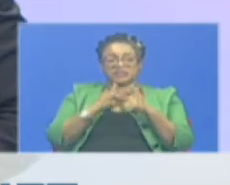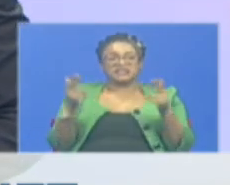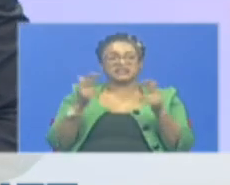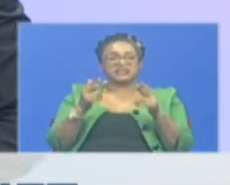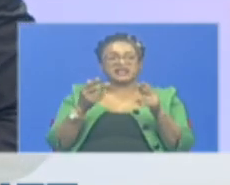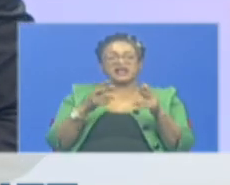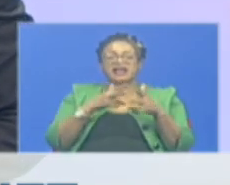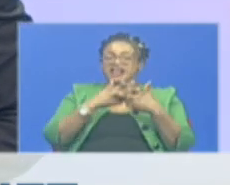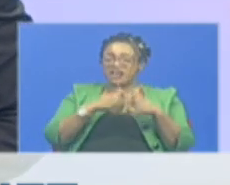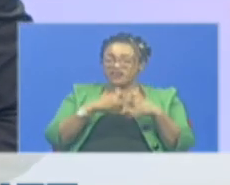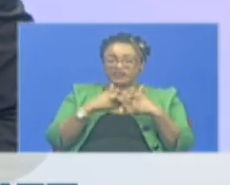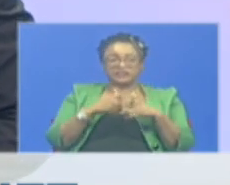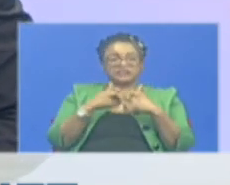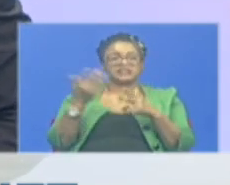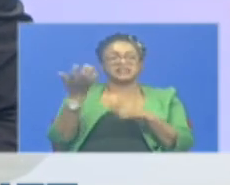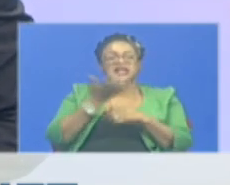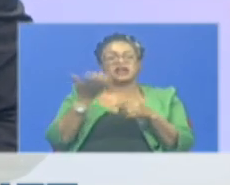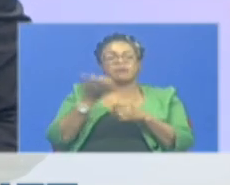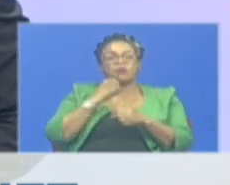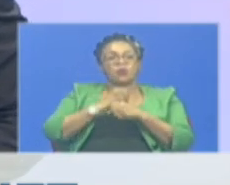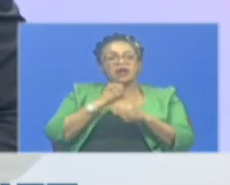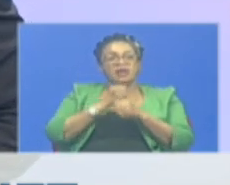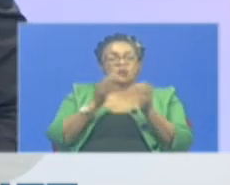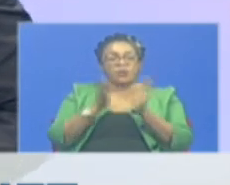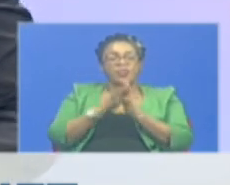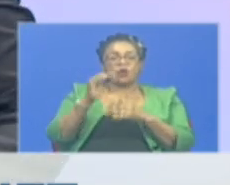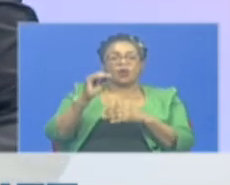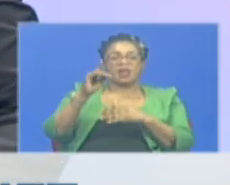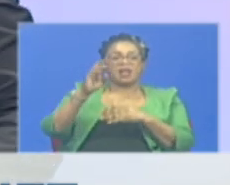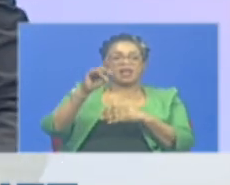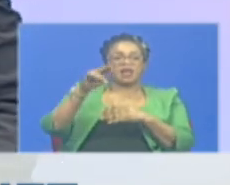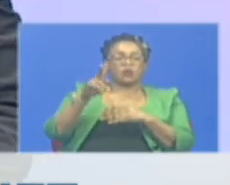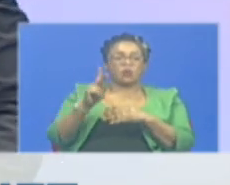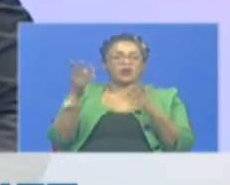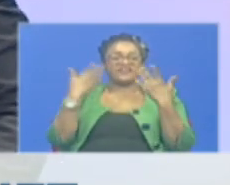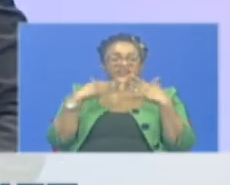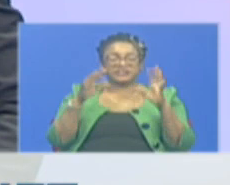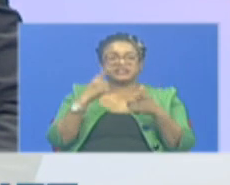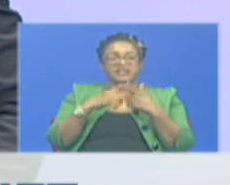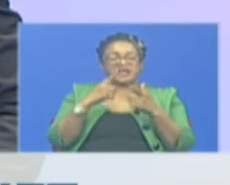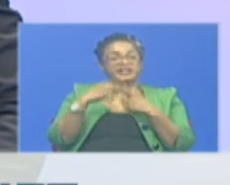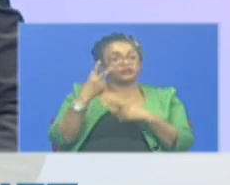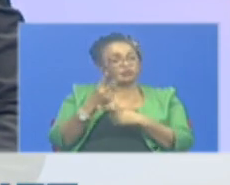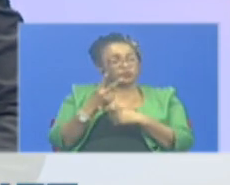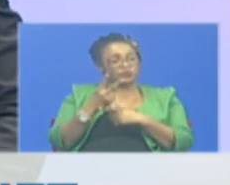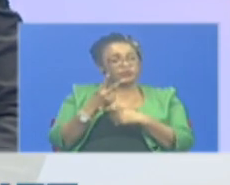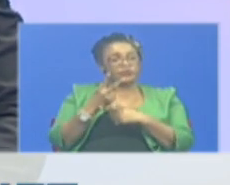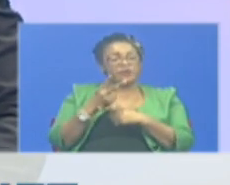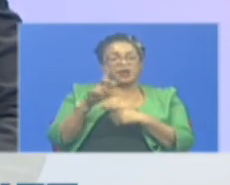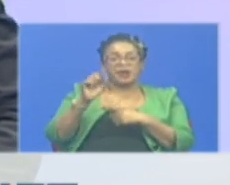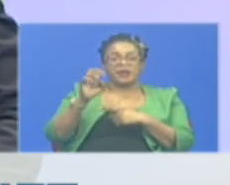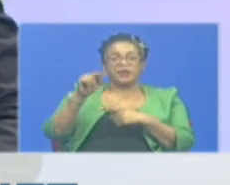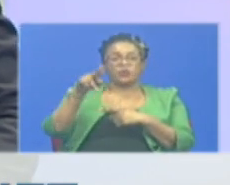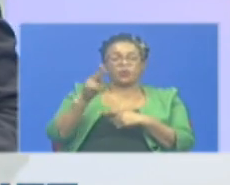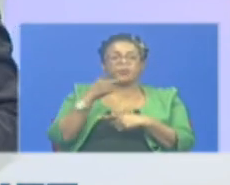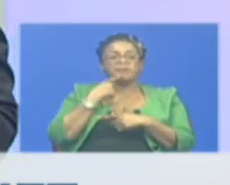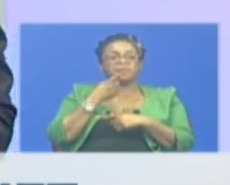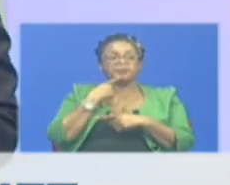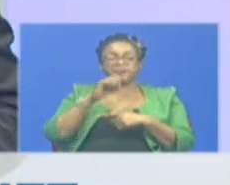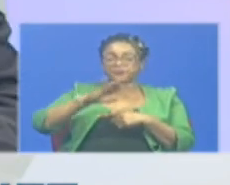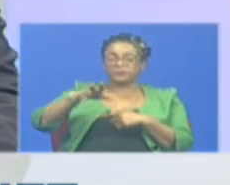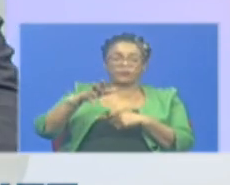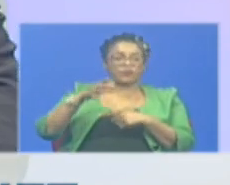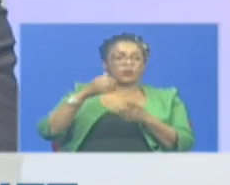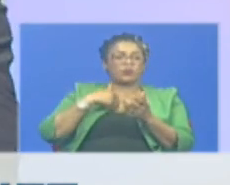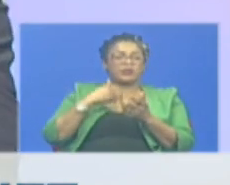Stadium, the work which Governor Joseph Olelenku believes will be completed in 2 years' time. According to Lenku, the county will also revamp